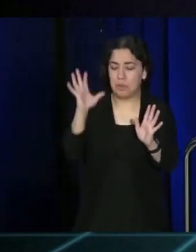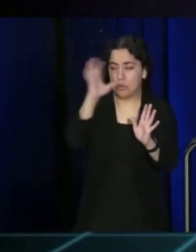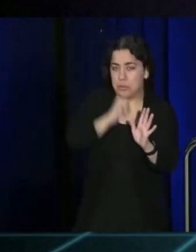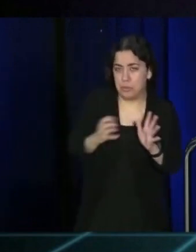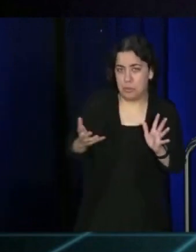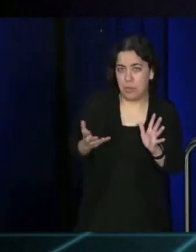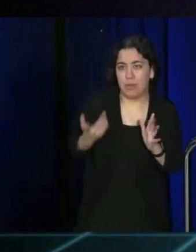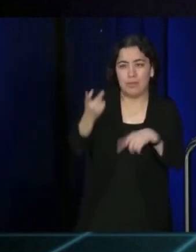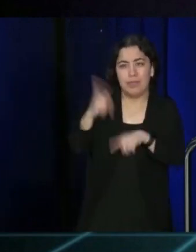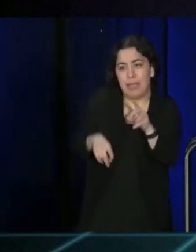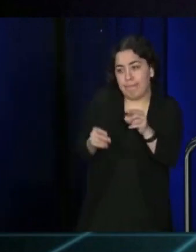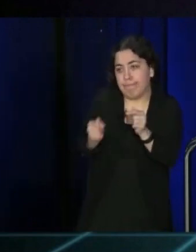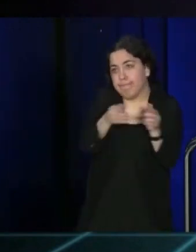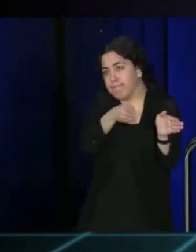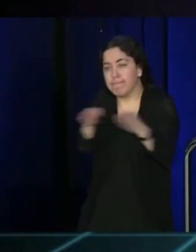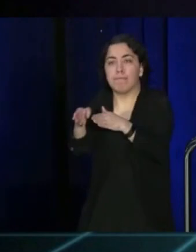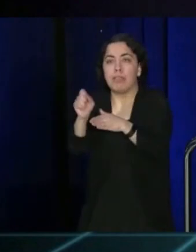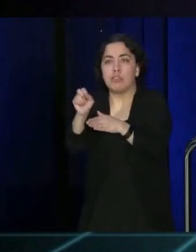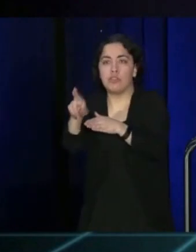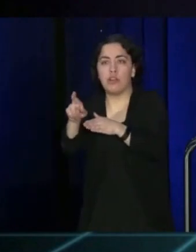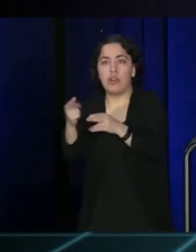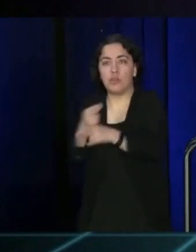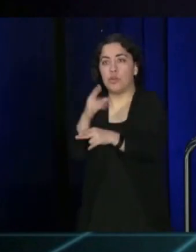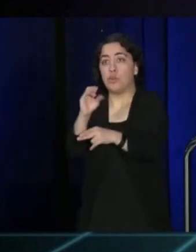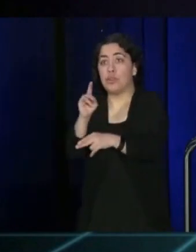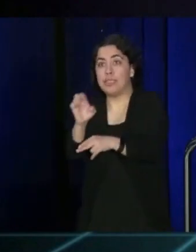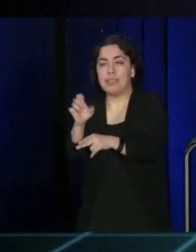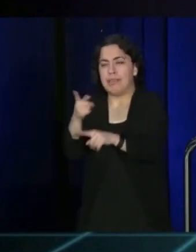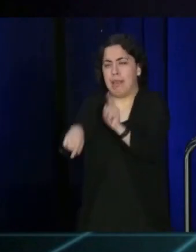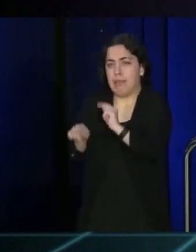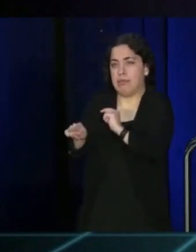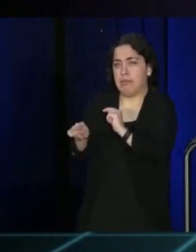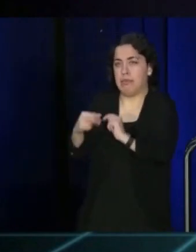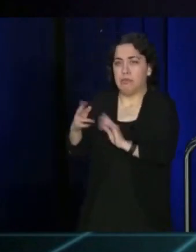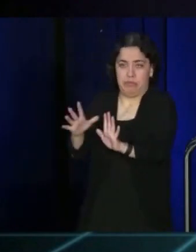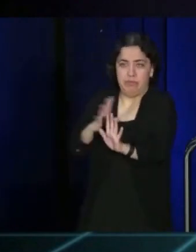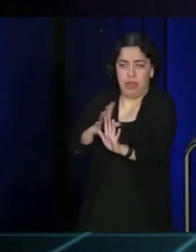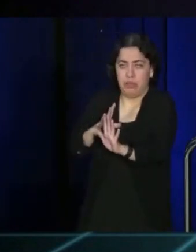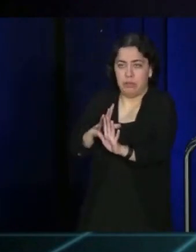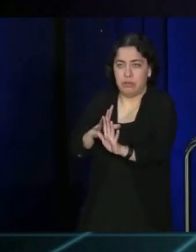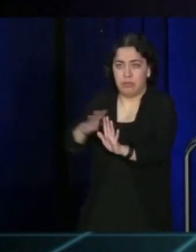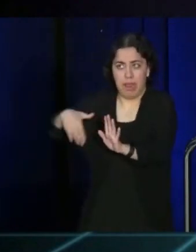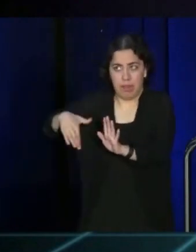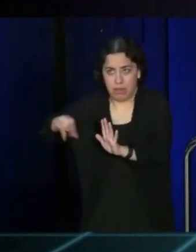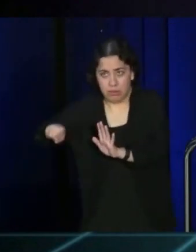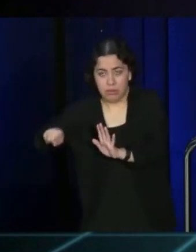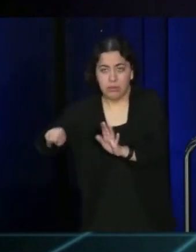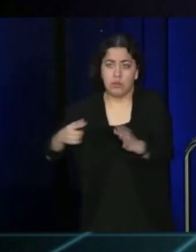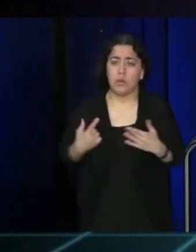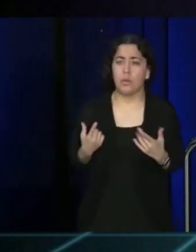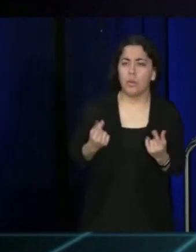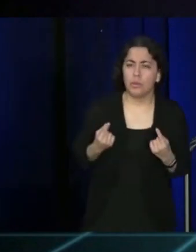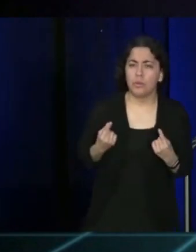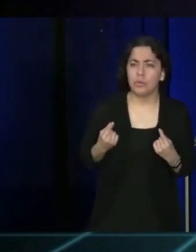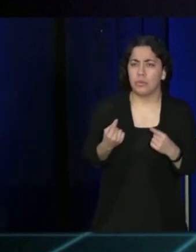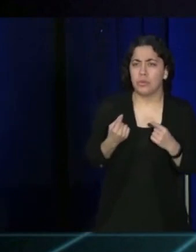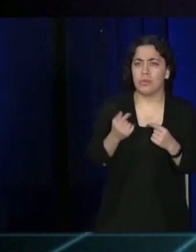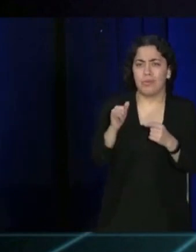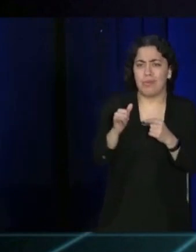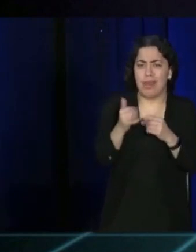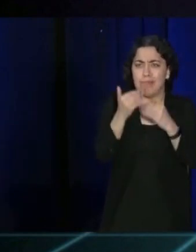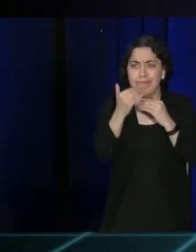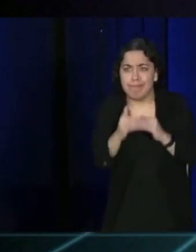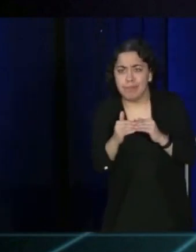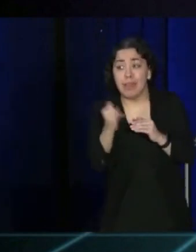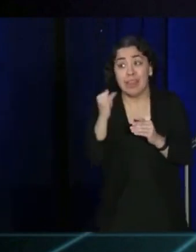to SSR and use cookies and all that. So really, all that you need to do, if you're within that constraint, or even if